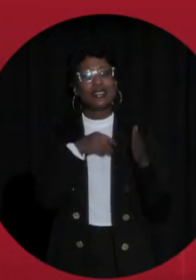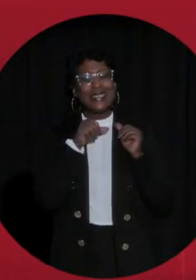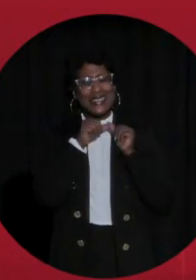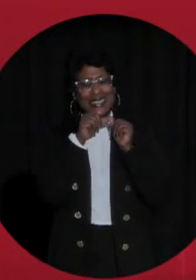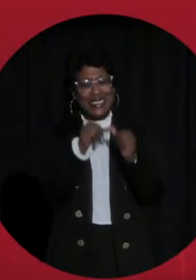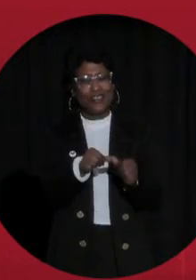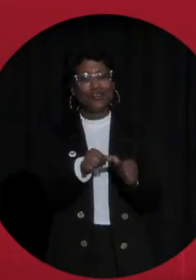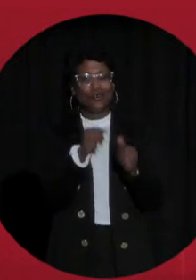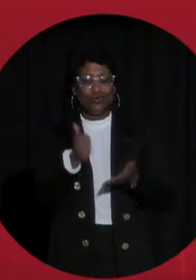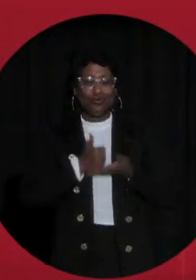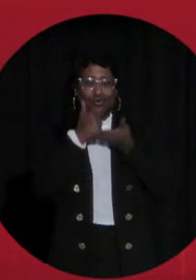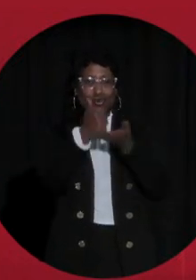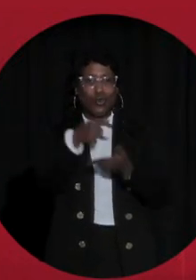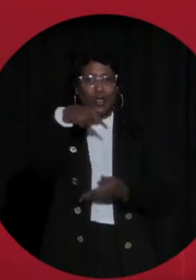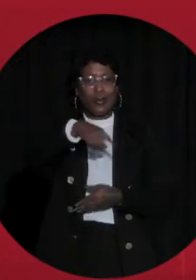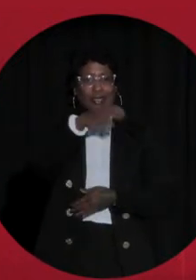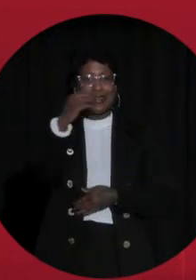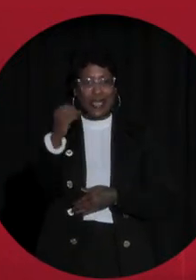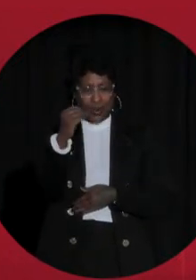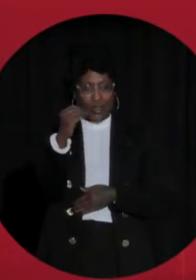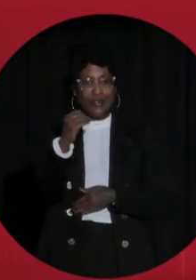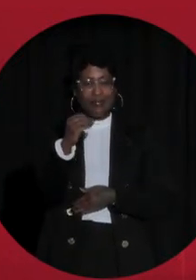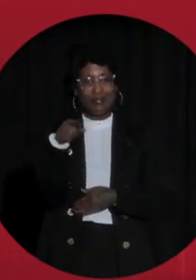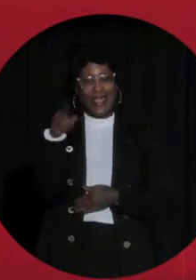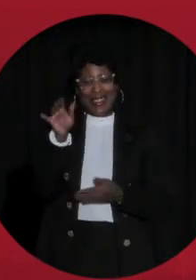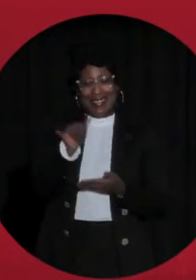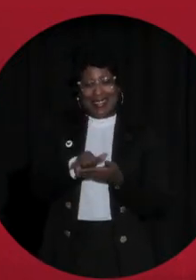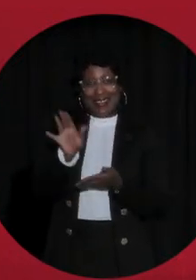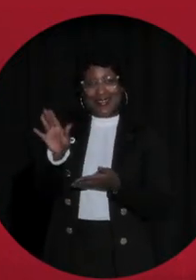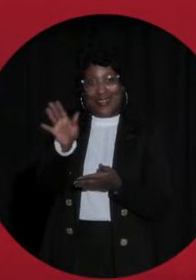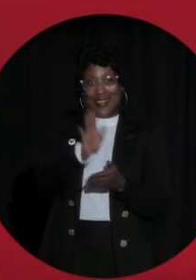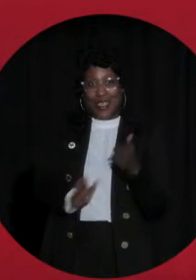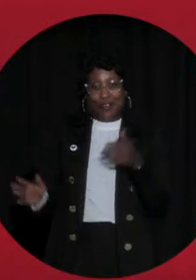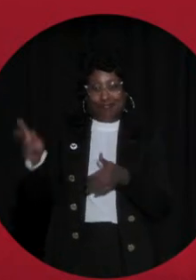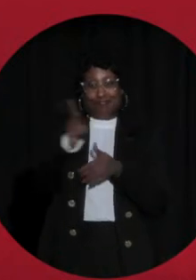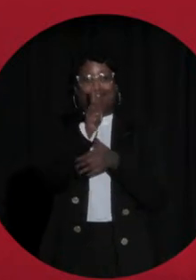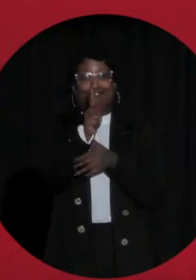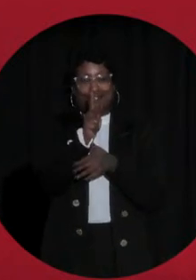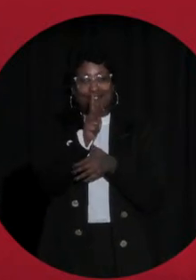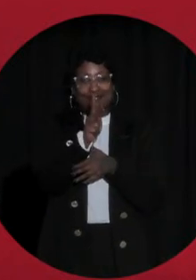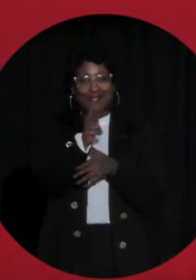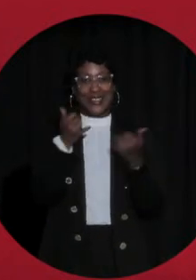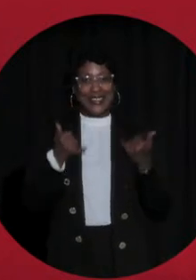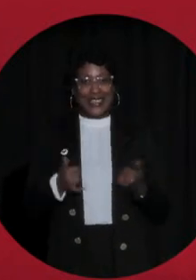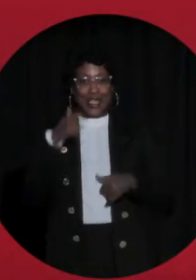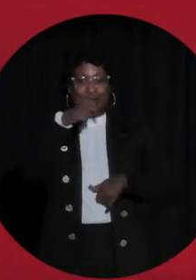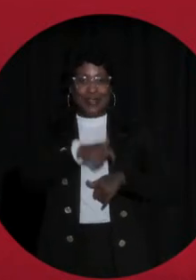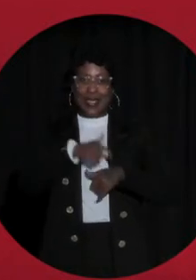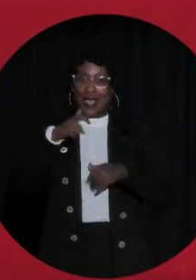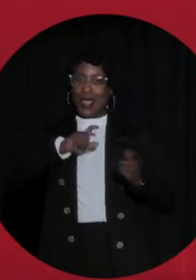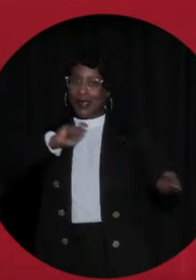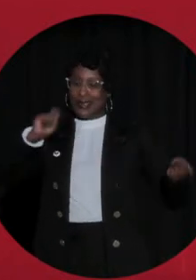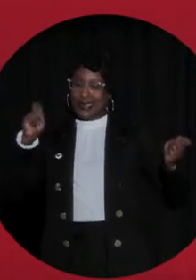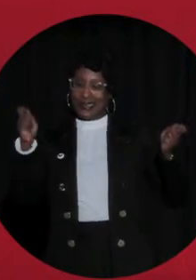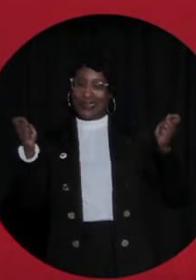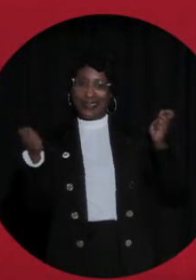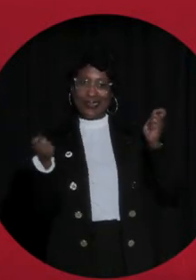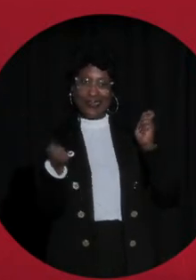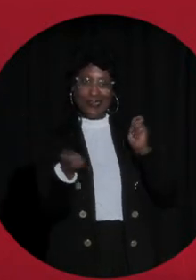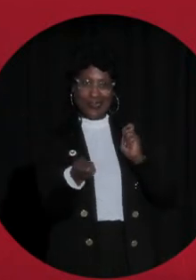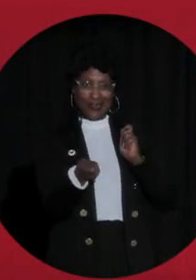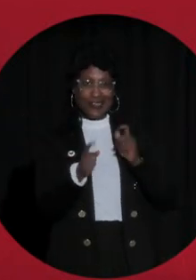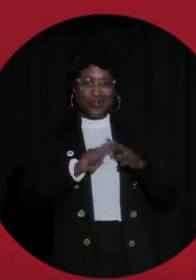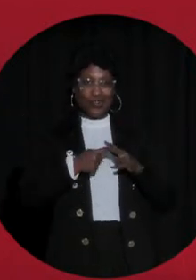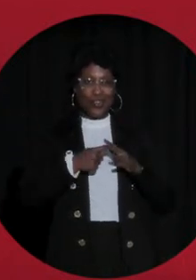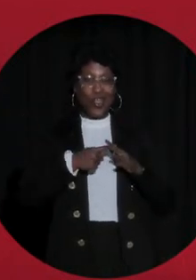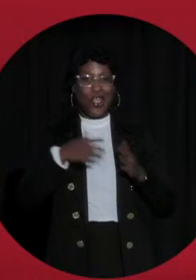is always their top priority. The time is now to turn the page and begin the county's